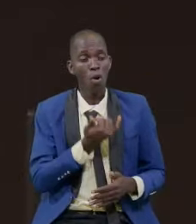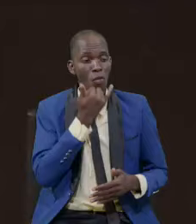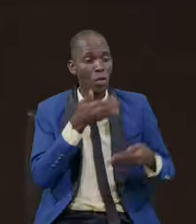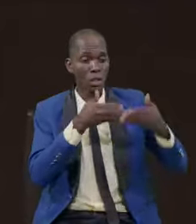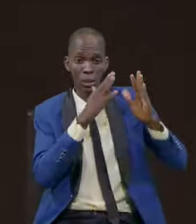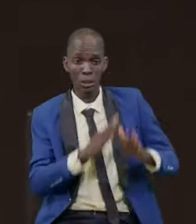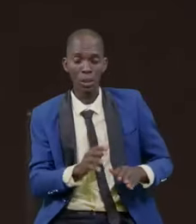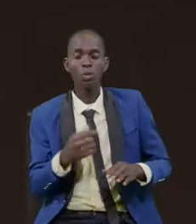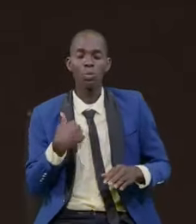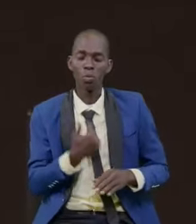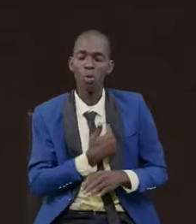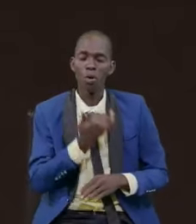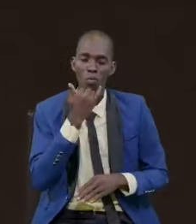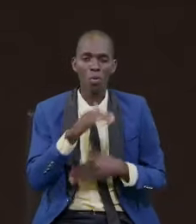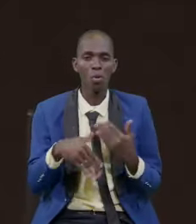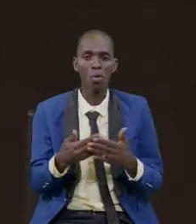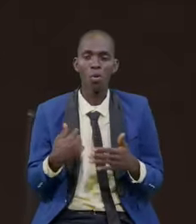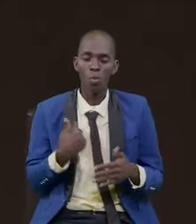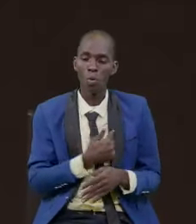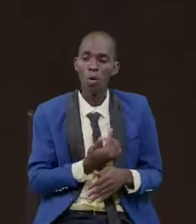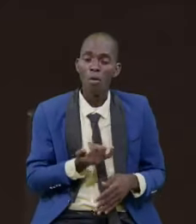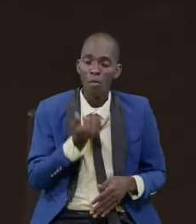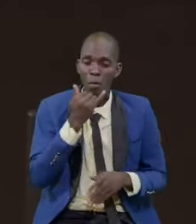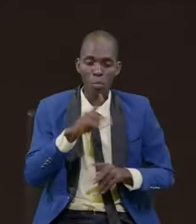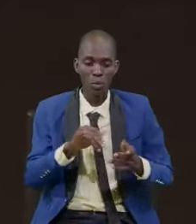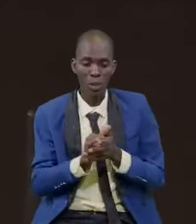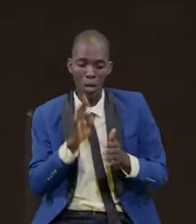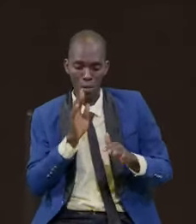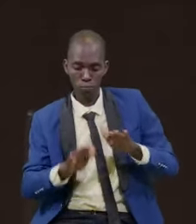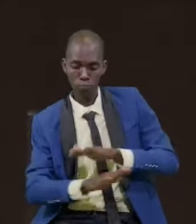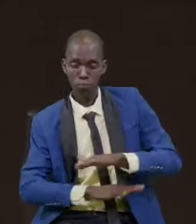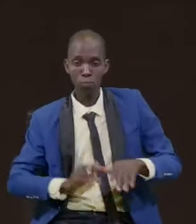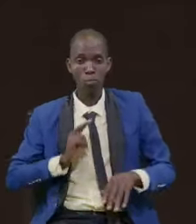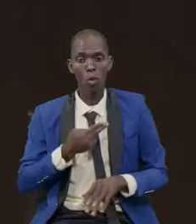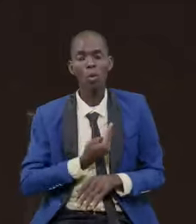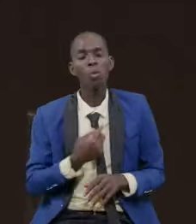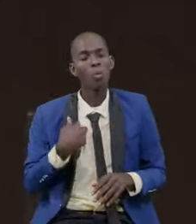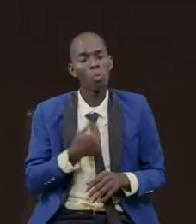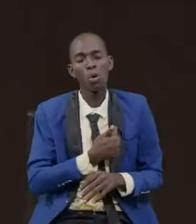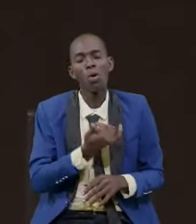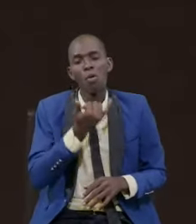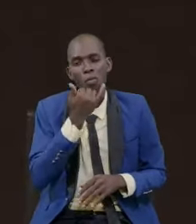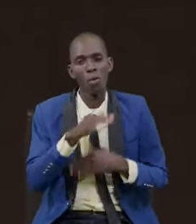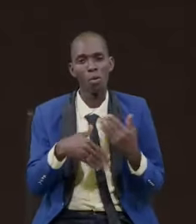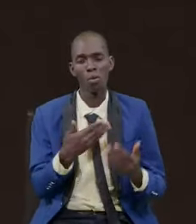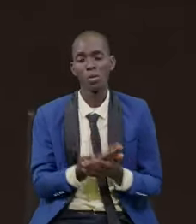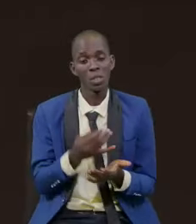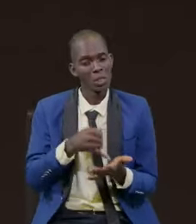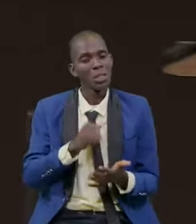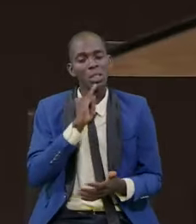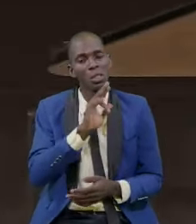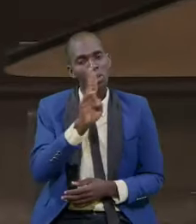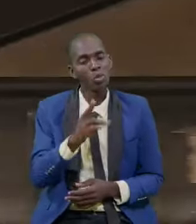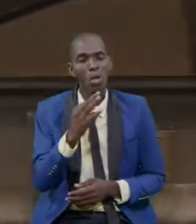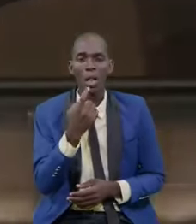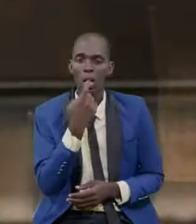all. We offend our subordinates, we offend all. It is the tongue. If you kept quiet, if